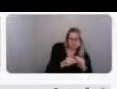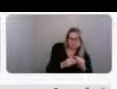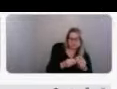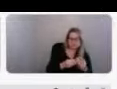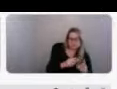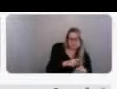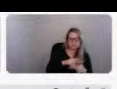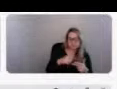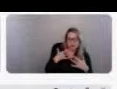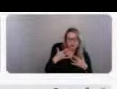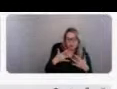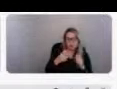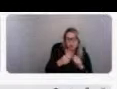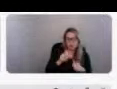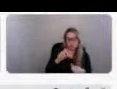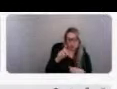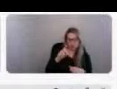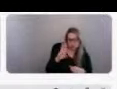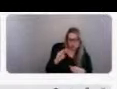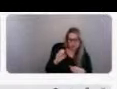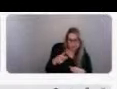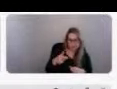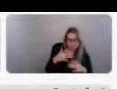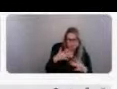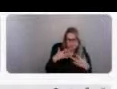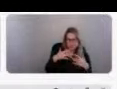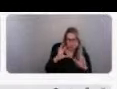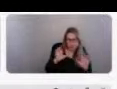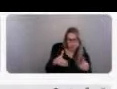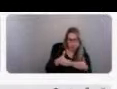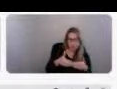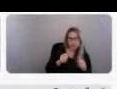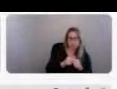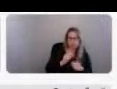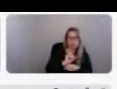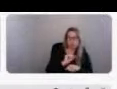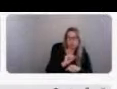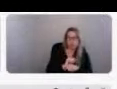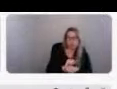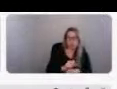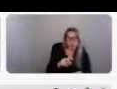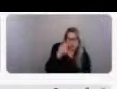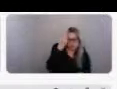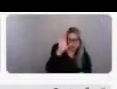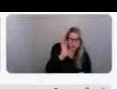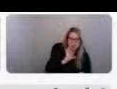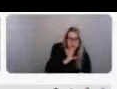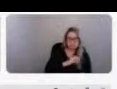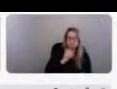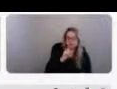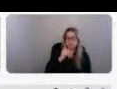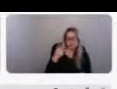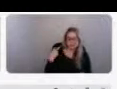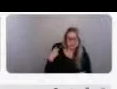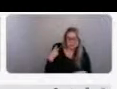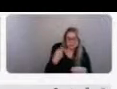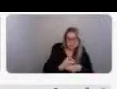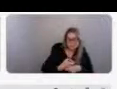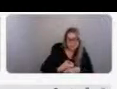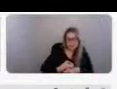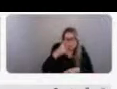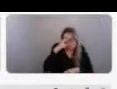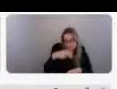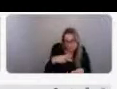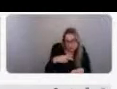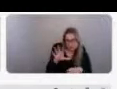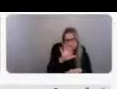the draft maps concerns the area where i work north chandler this is a highly concentrated hispanic and latino area of chandler that